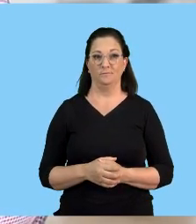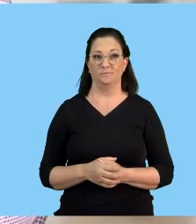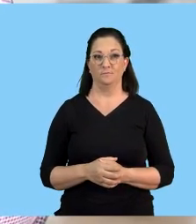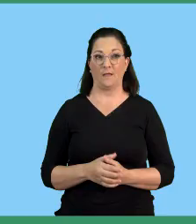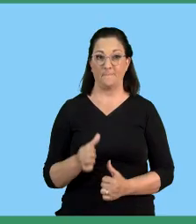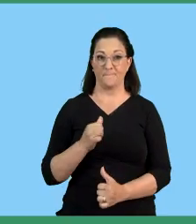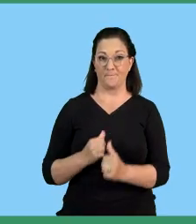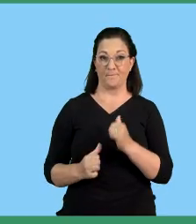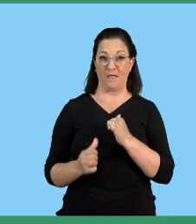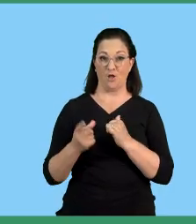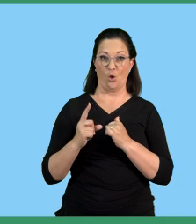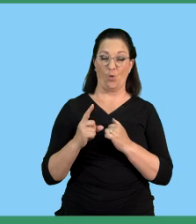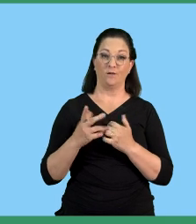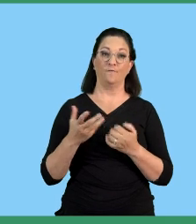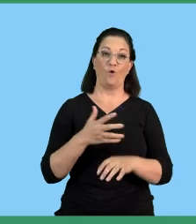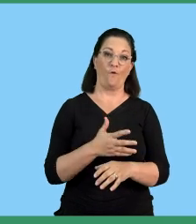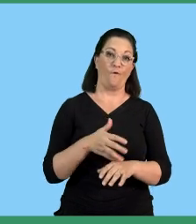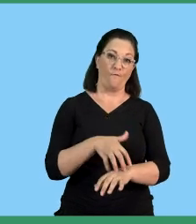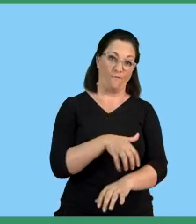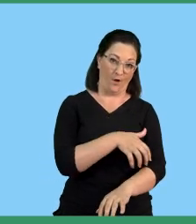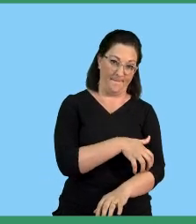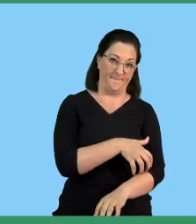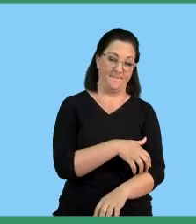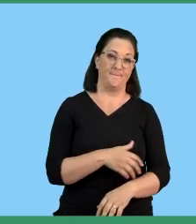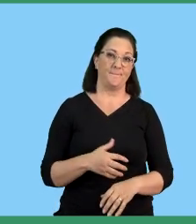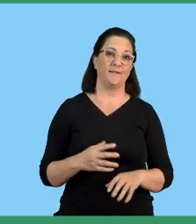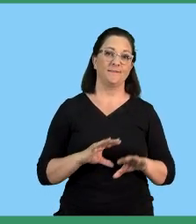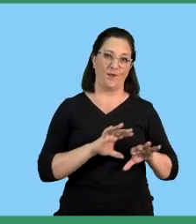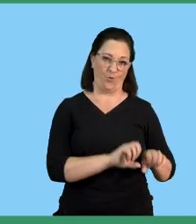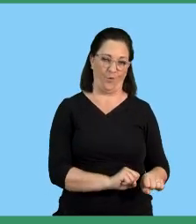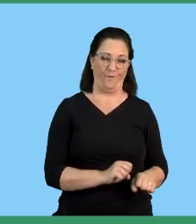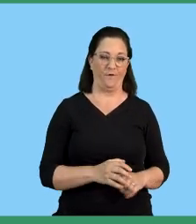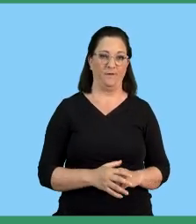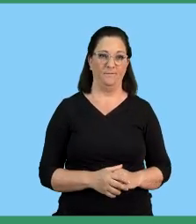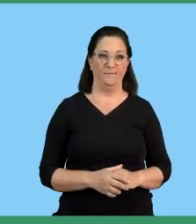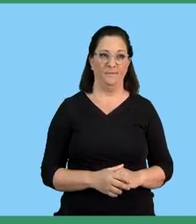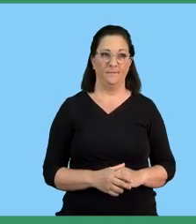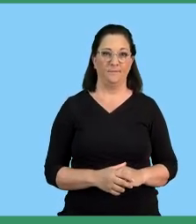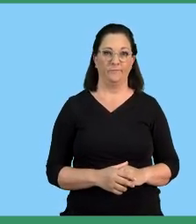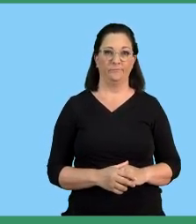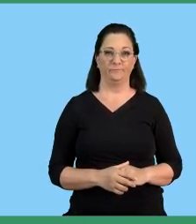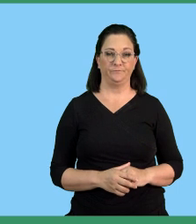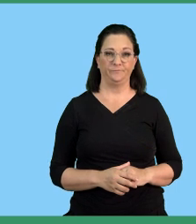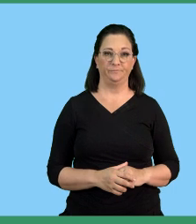forward, but going backwards, we are using the backward vertical